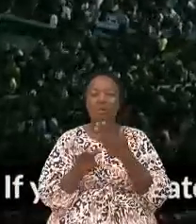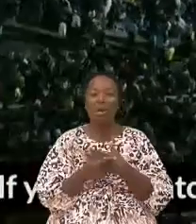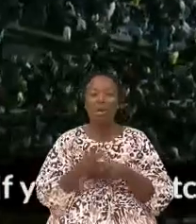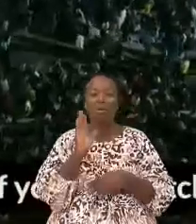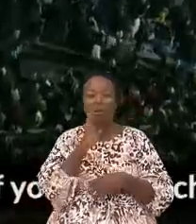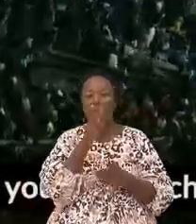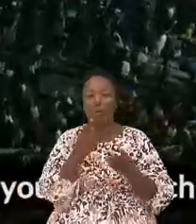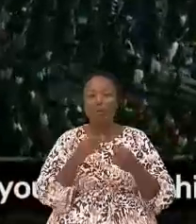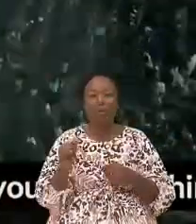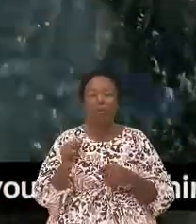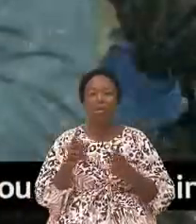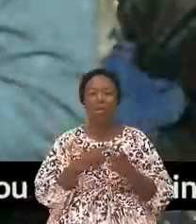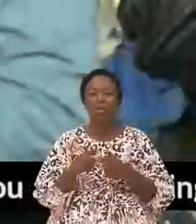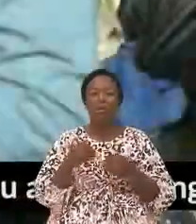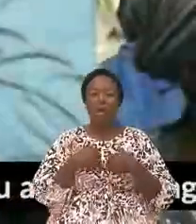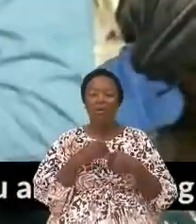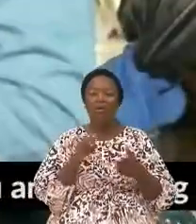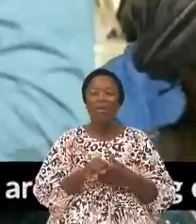Combat rally will be coming.